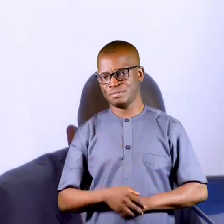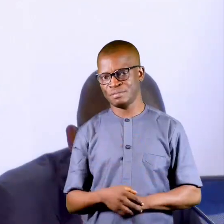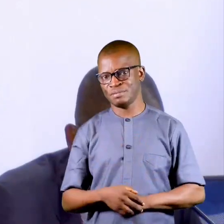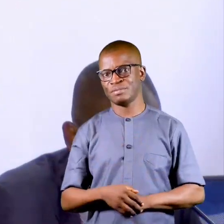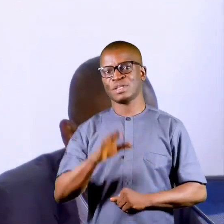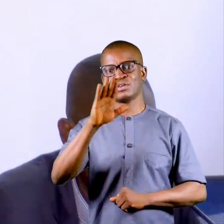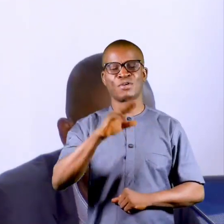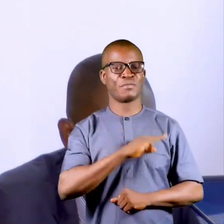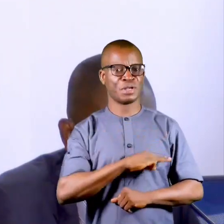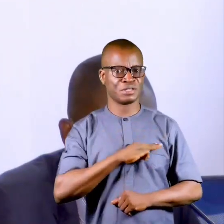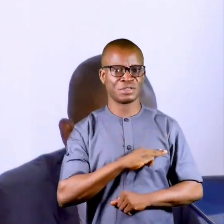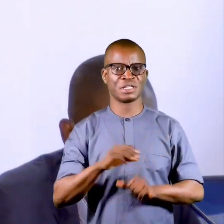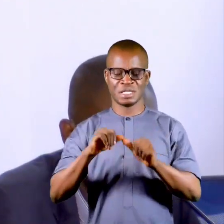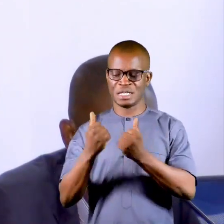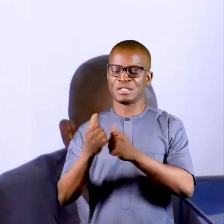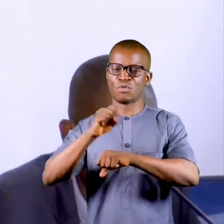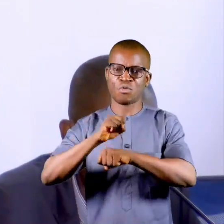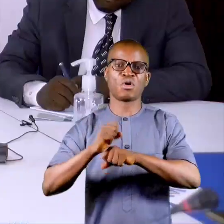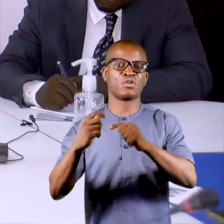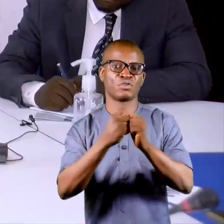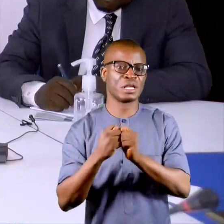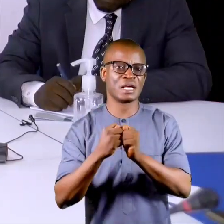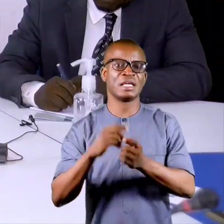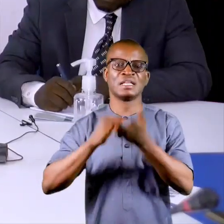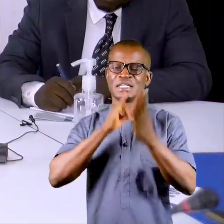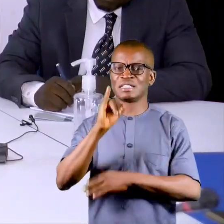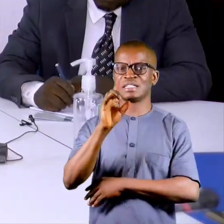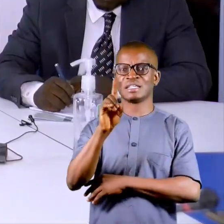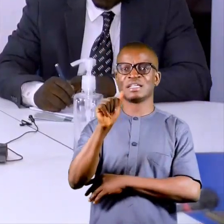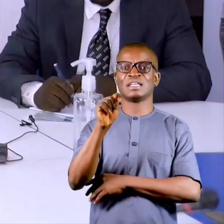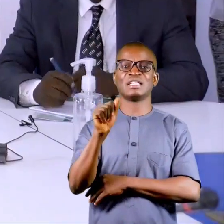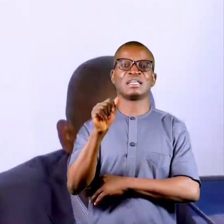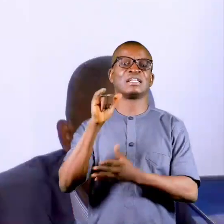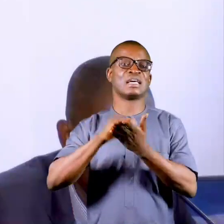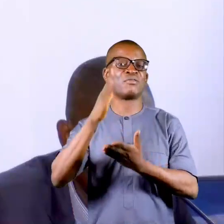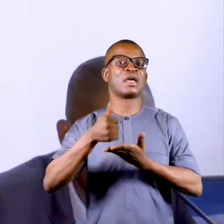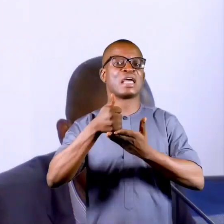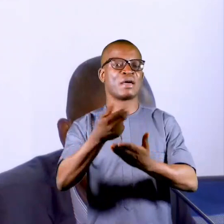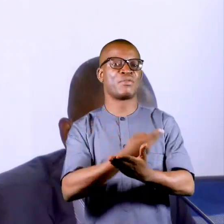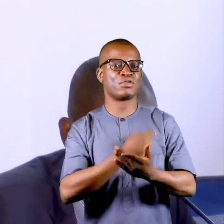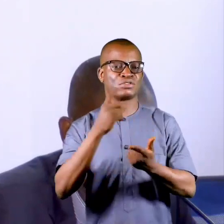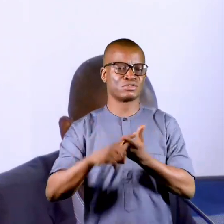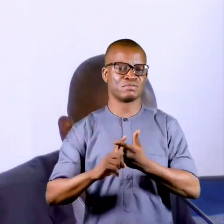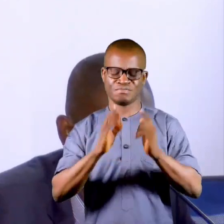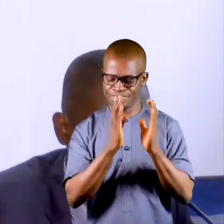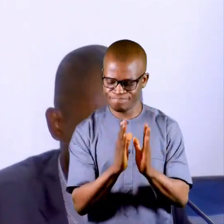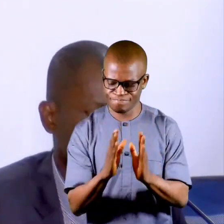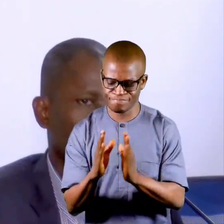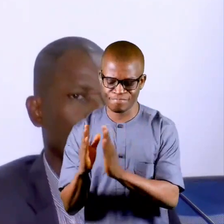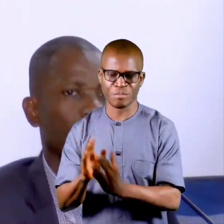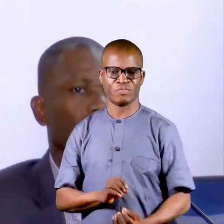your ministry and the agency work together. It is the data that will help us to strategize and